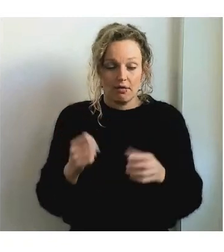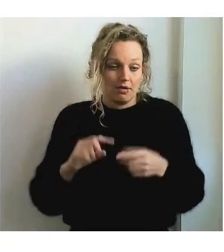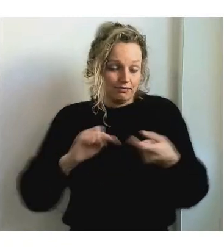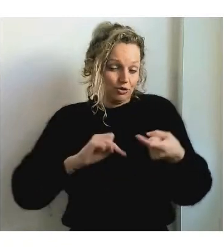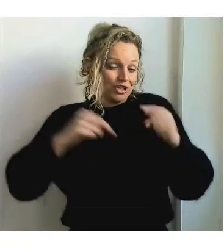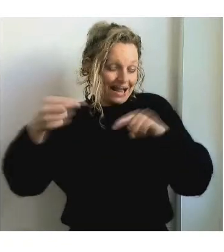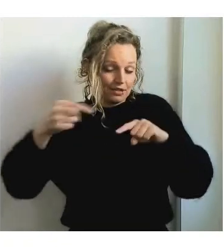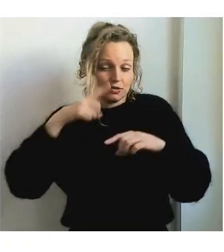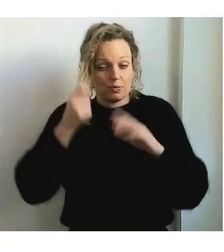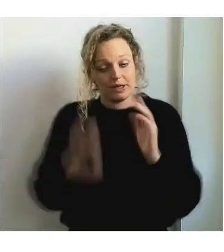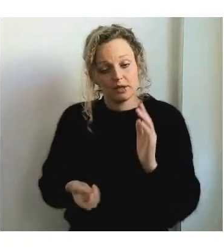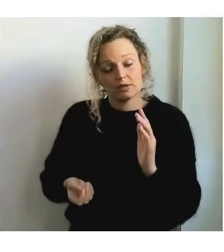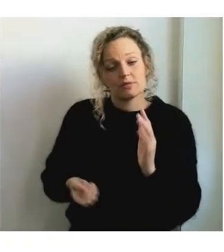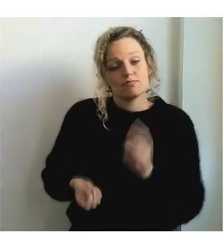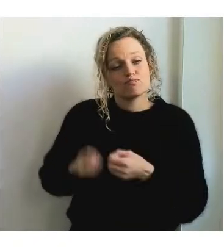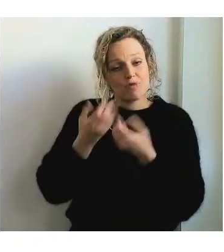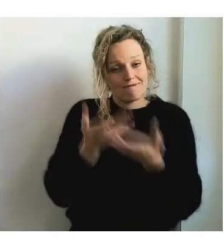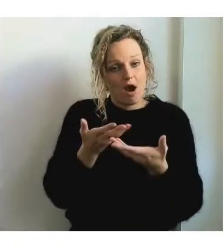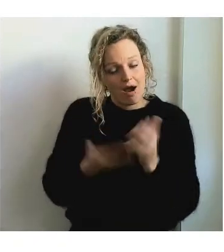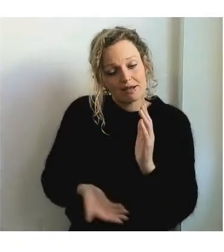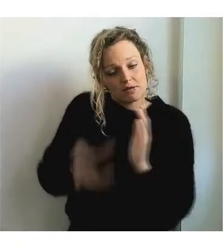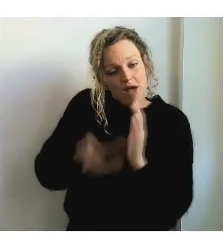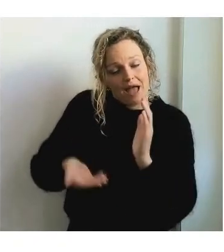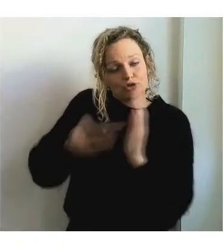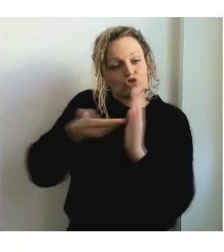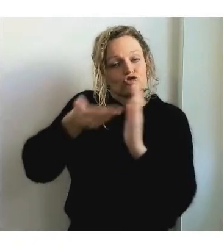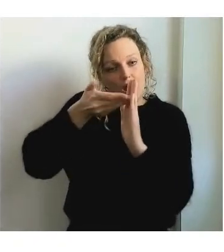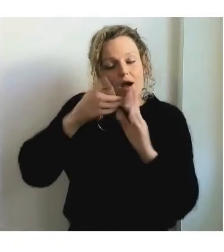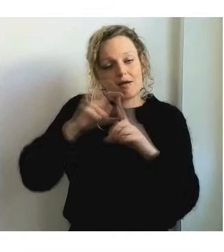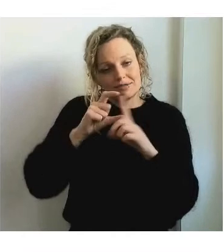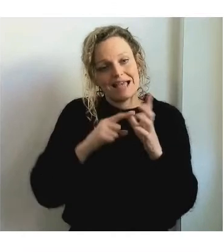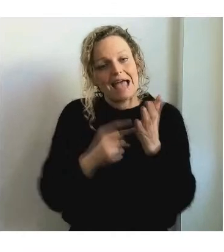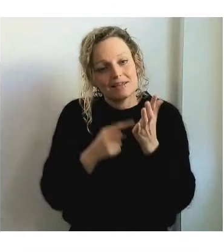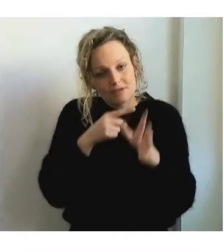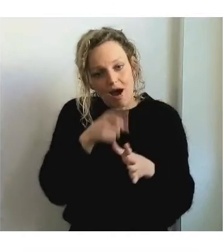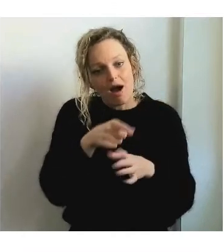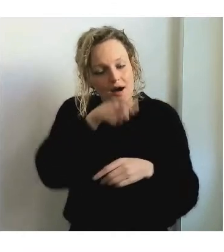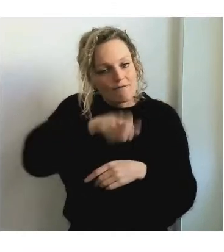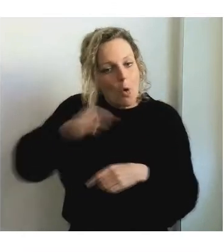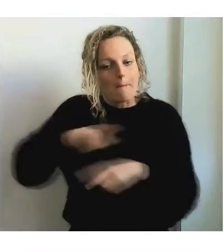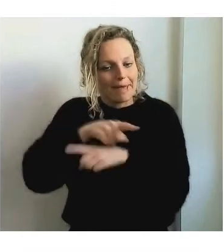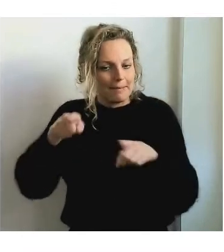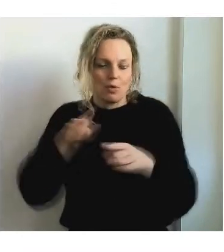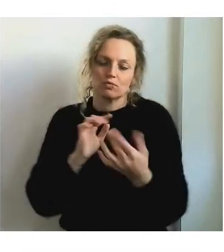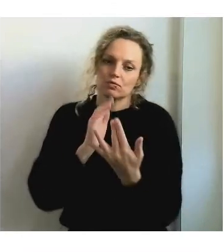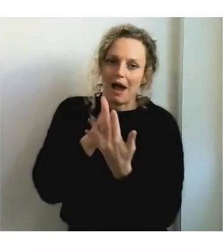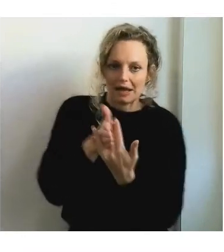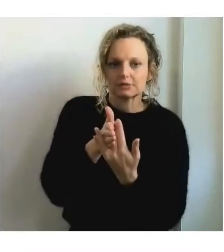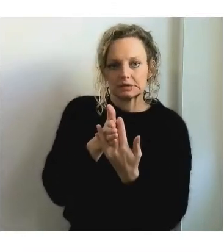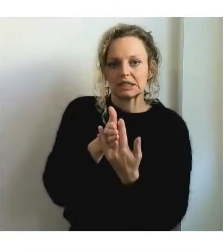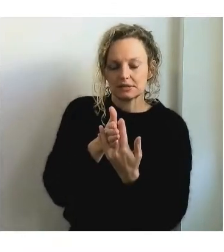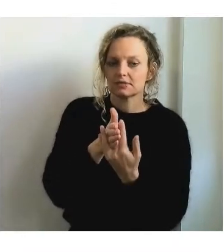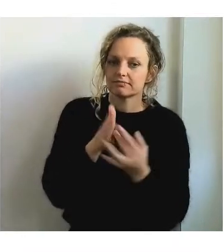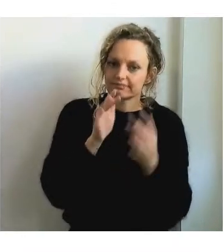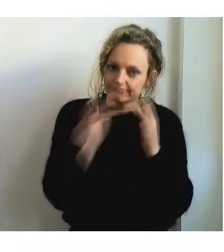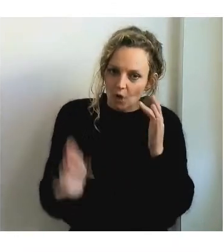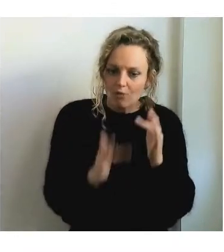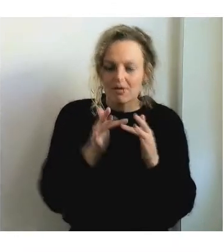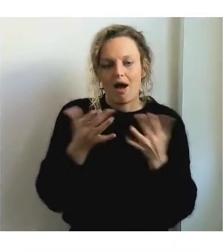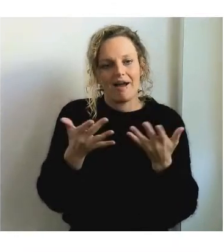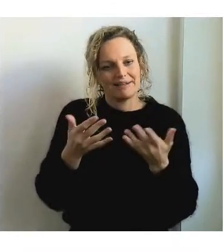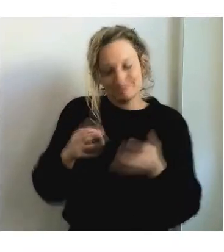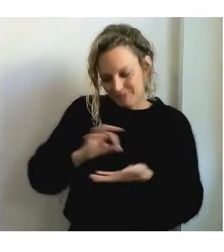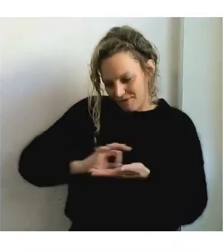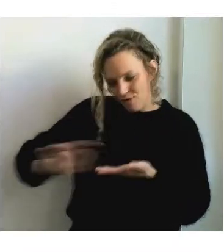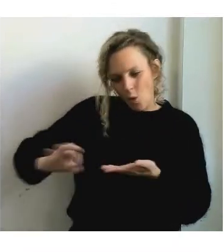any emergency program can deliver in terms of how people can access and pay for enough data to